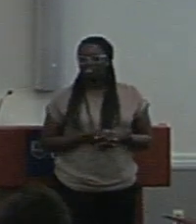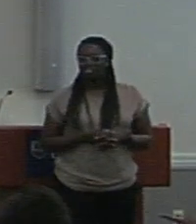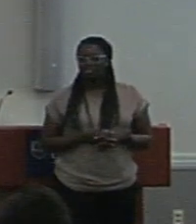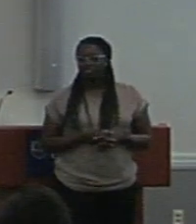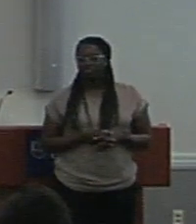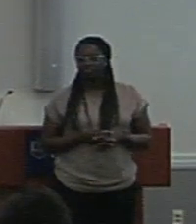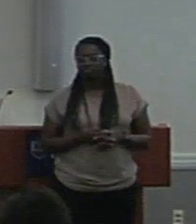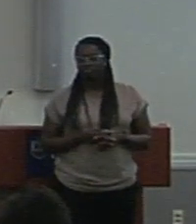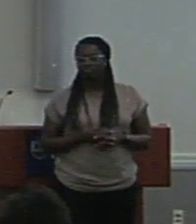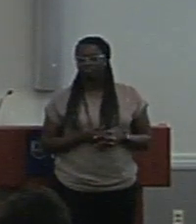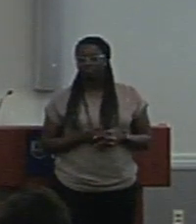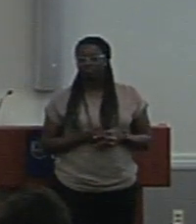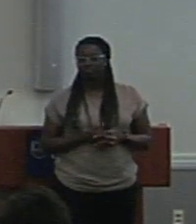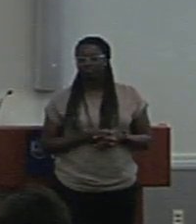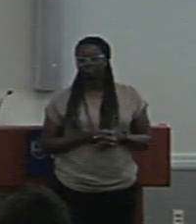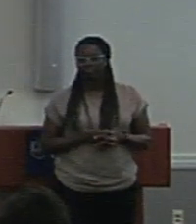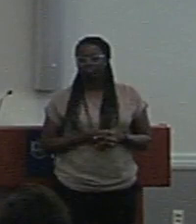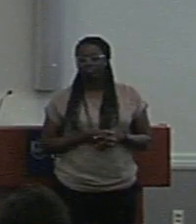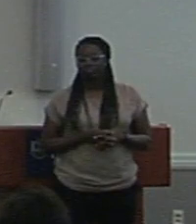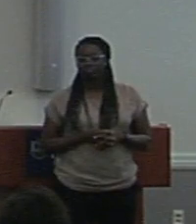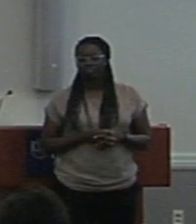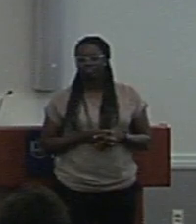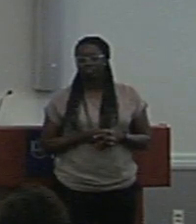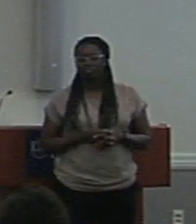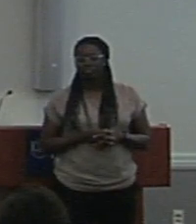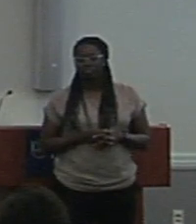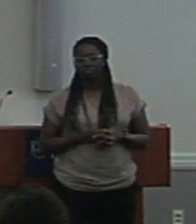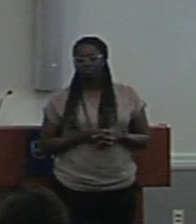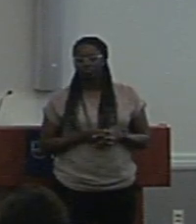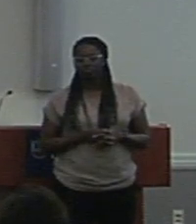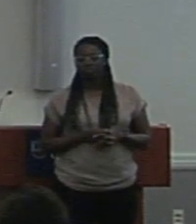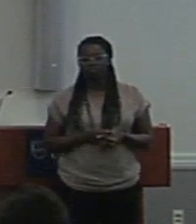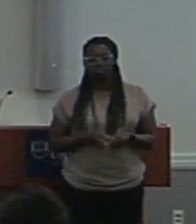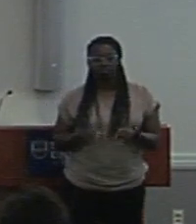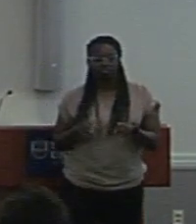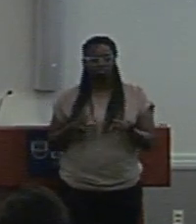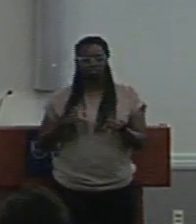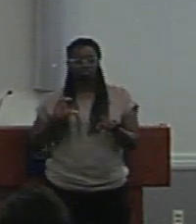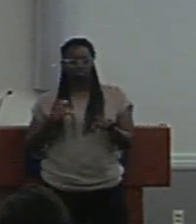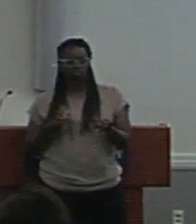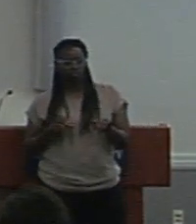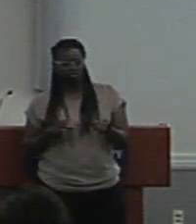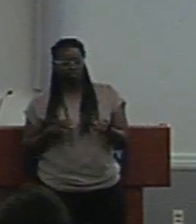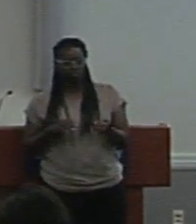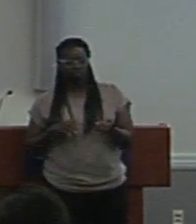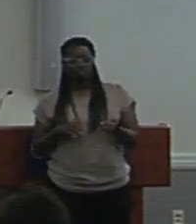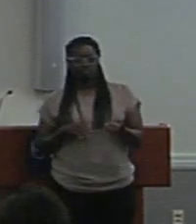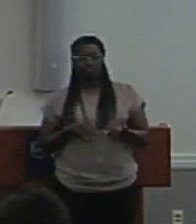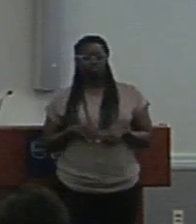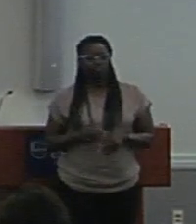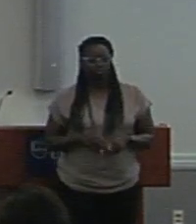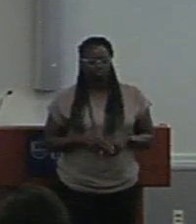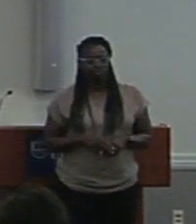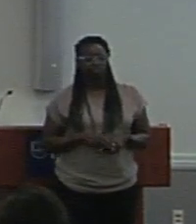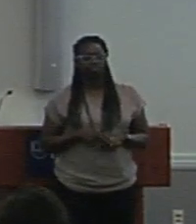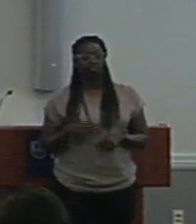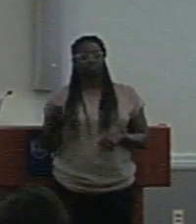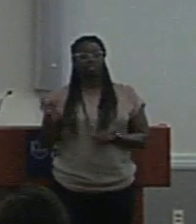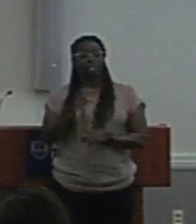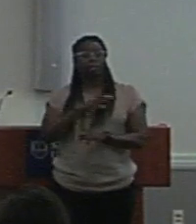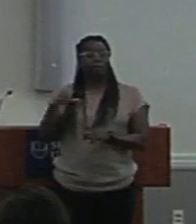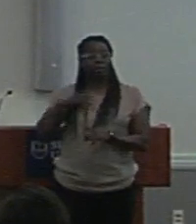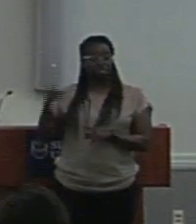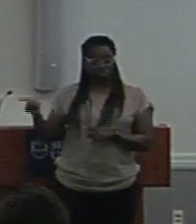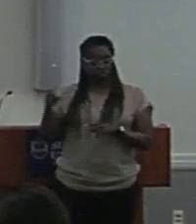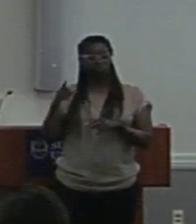thing briefly. Because of this is Carl Richardson, because of the success of this commission and the mayor's office